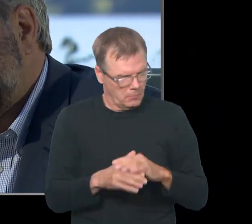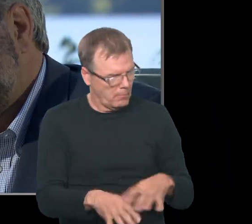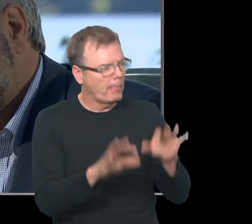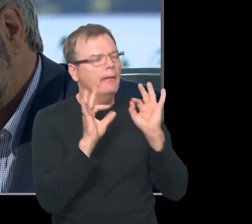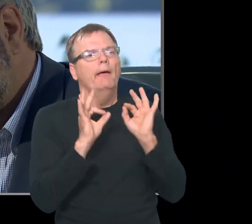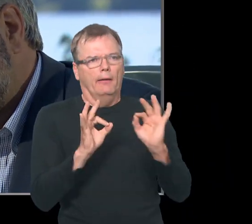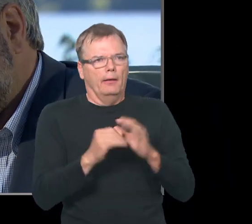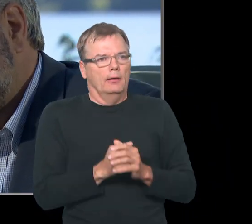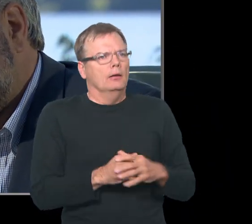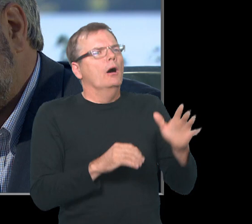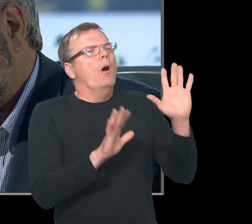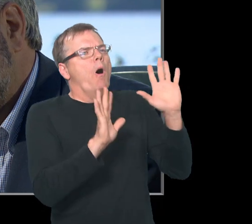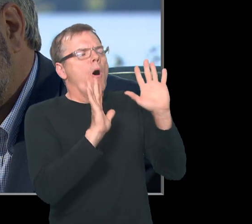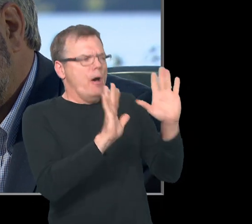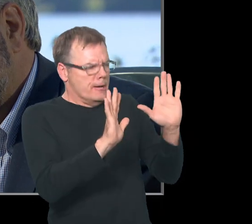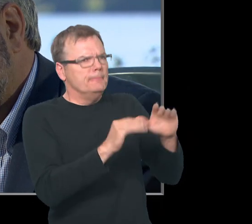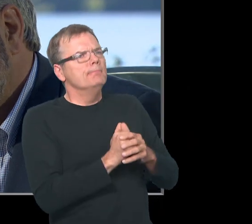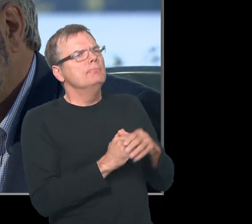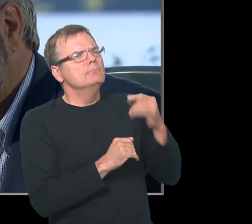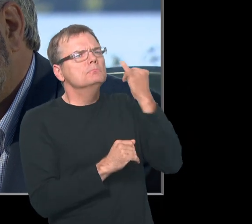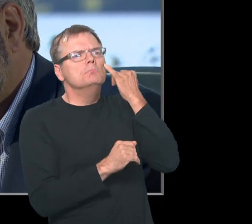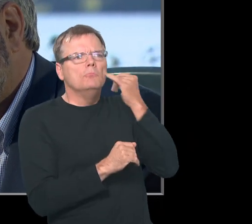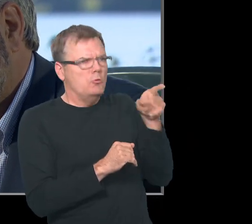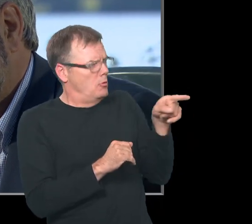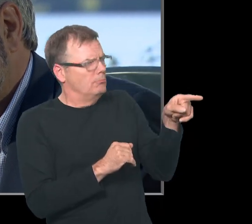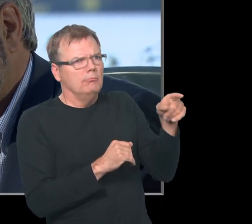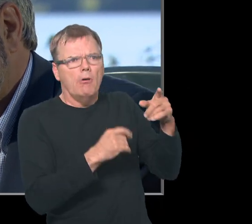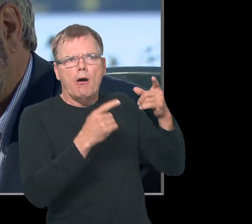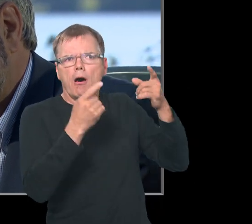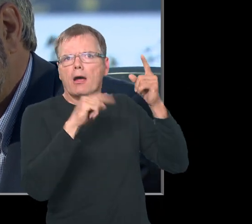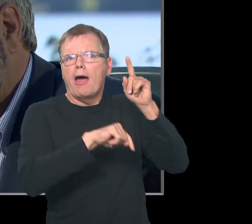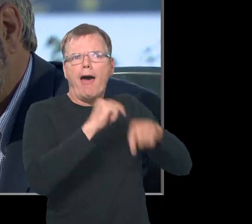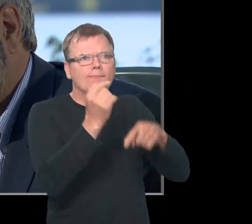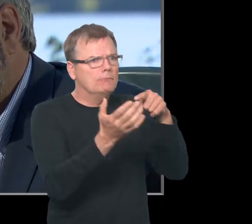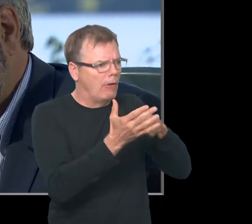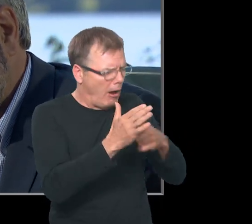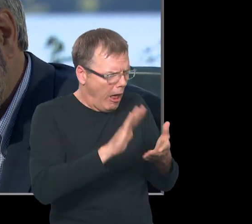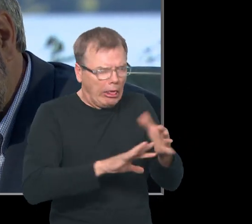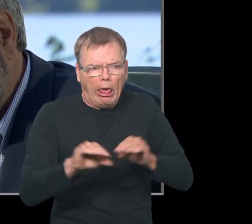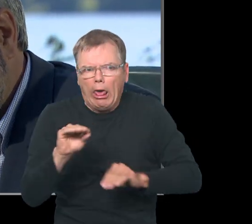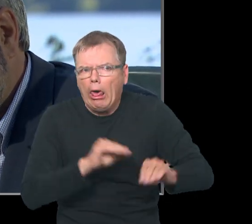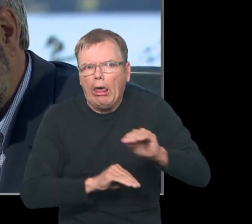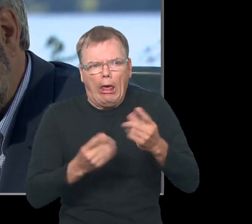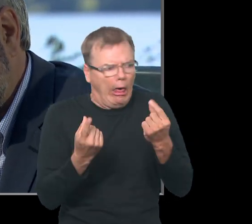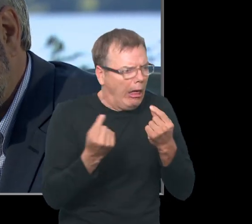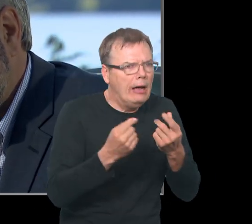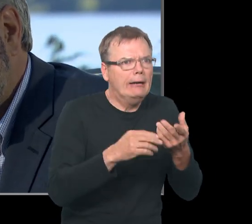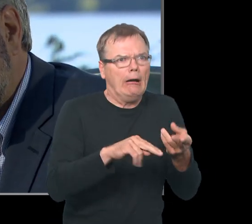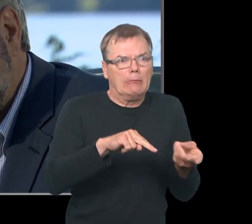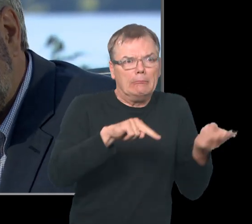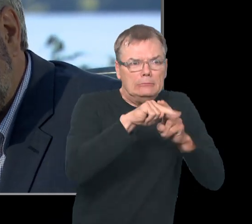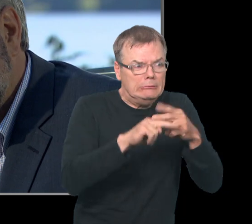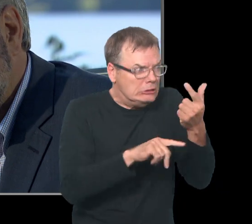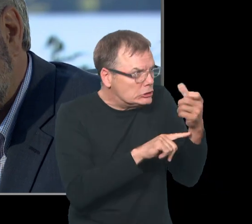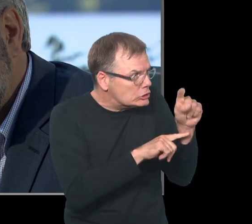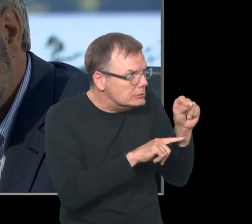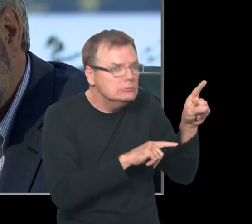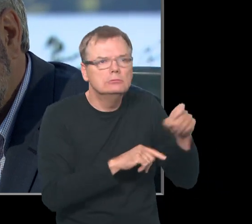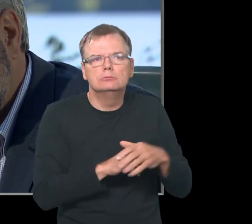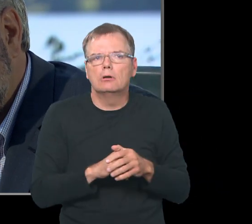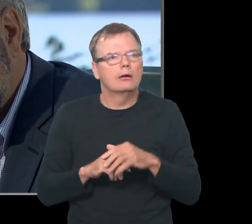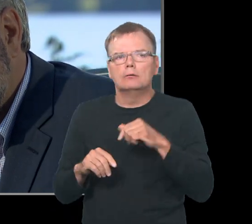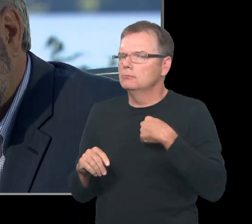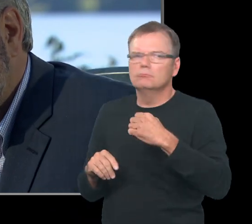because we're a social democratic party. We believe in reducing inequality in our society, and that type of tax is very regressive. It